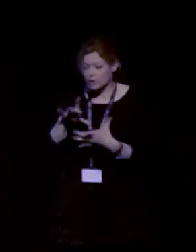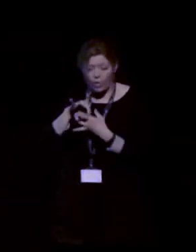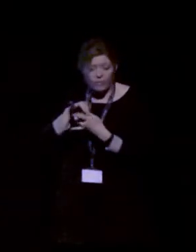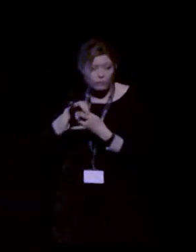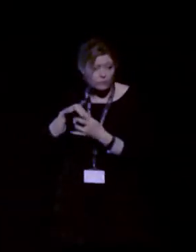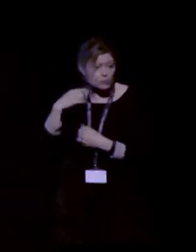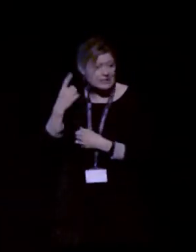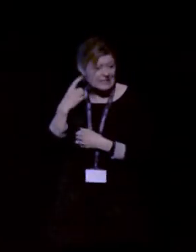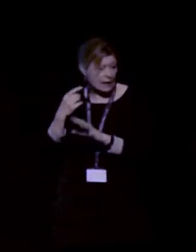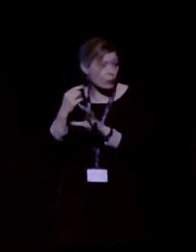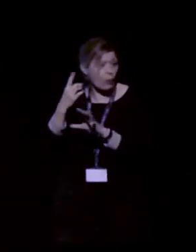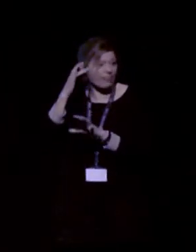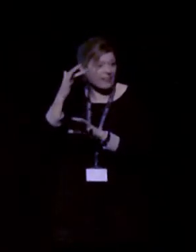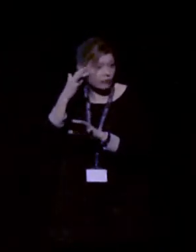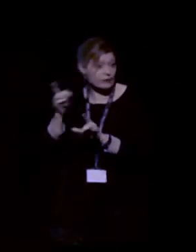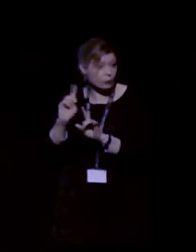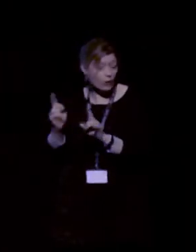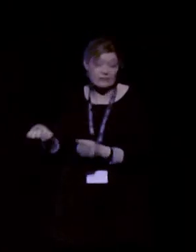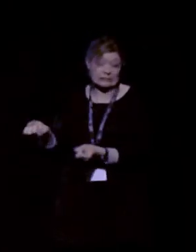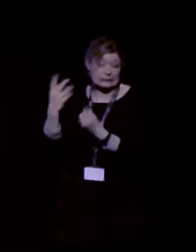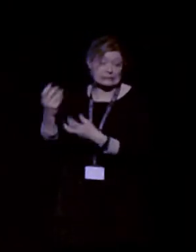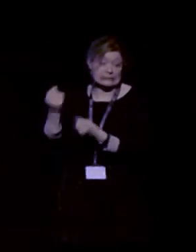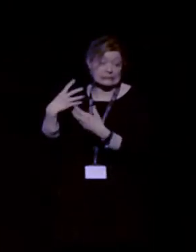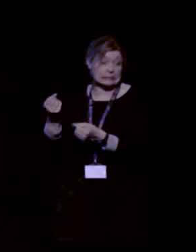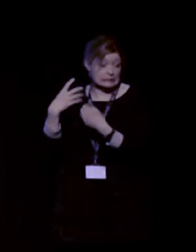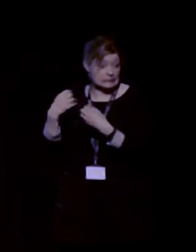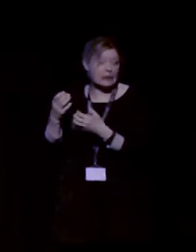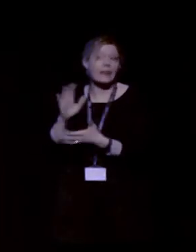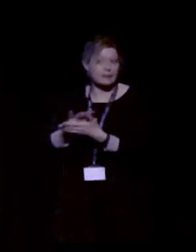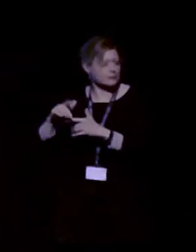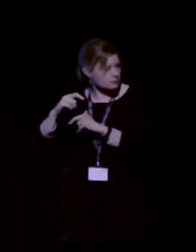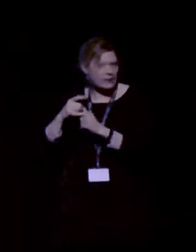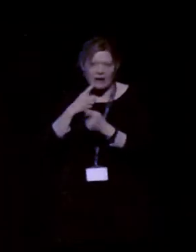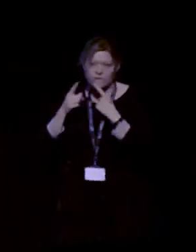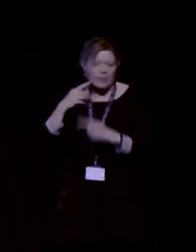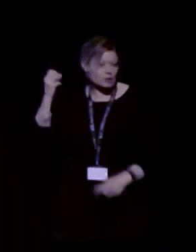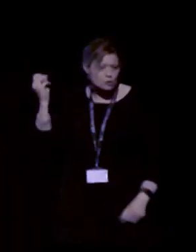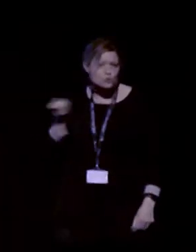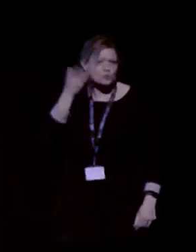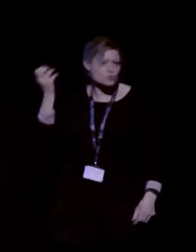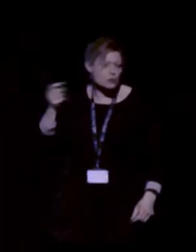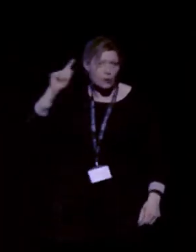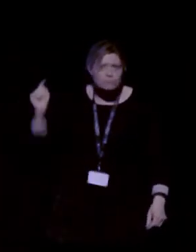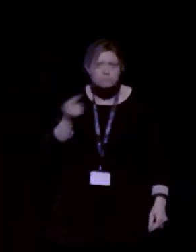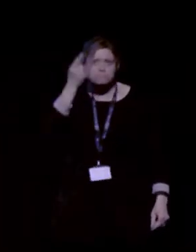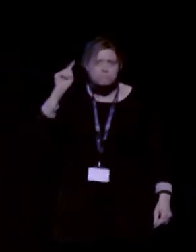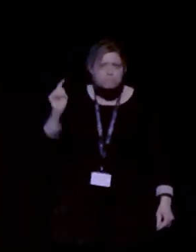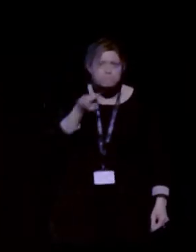a person to these sounds. They're getting a consistent flow of information up the auditory nerve, and